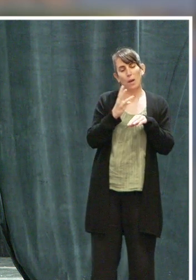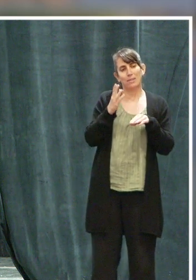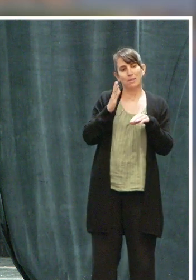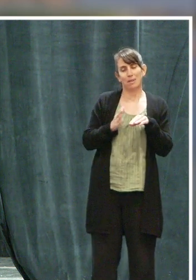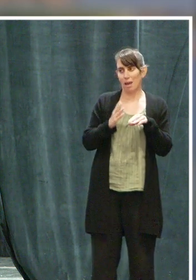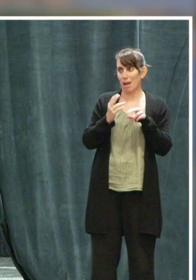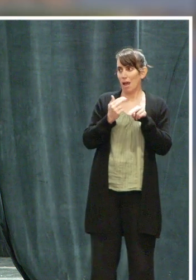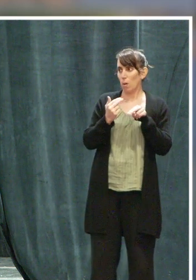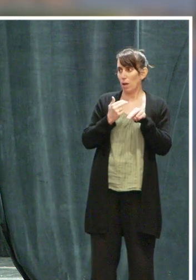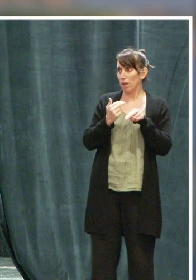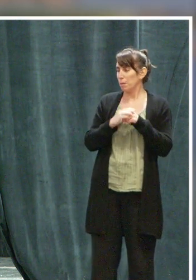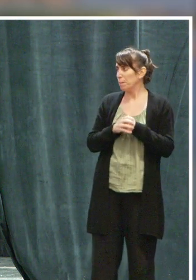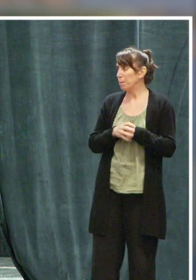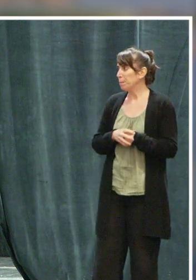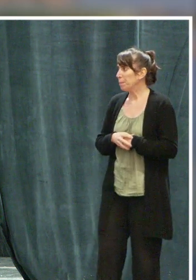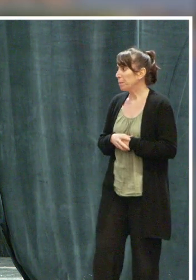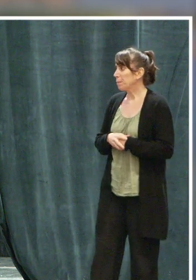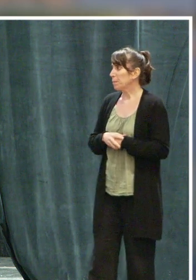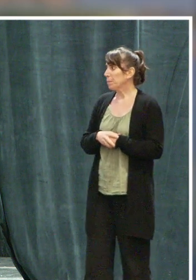North Battery Park?